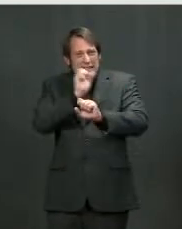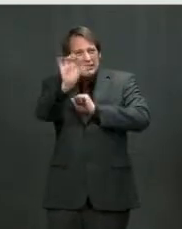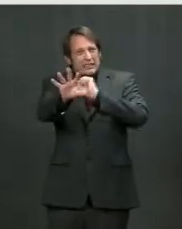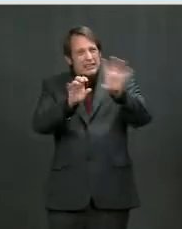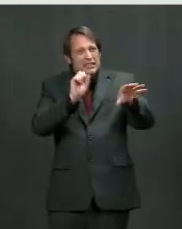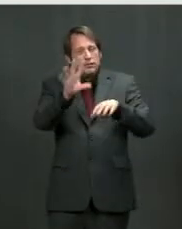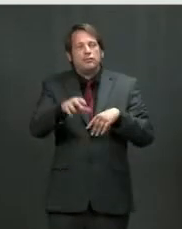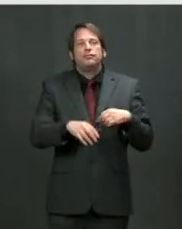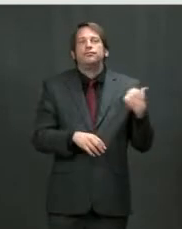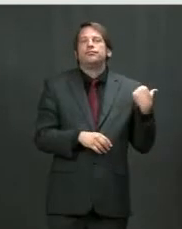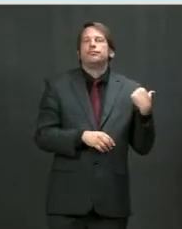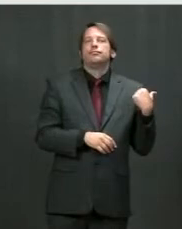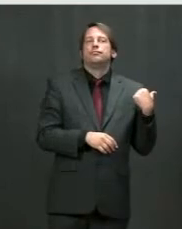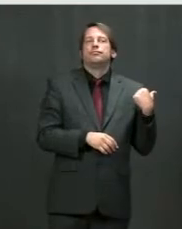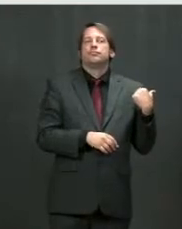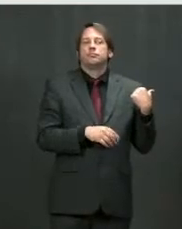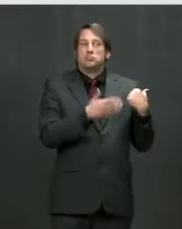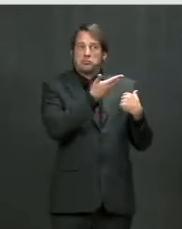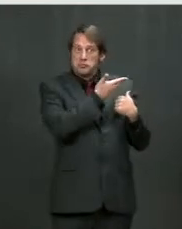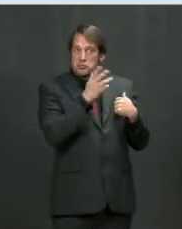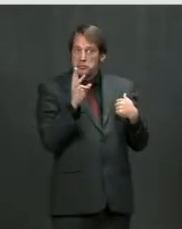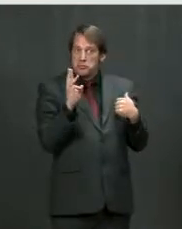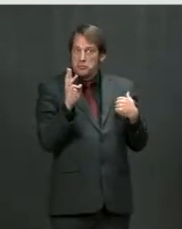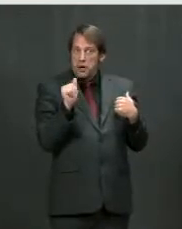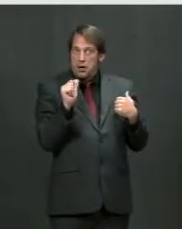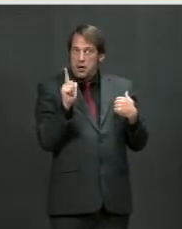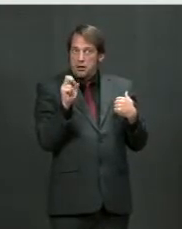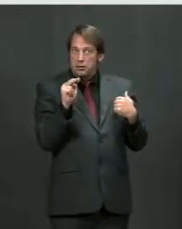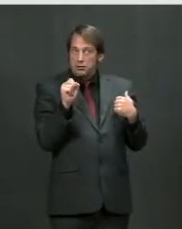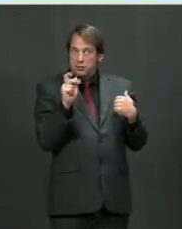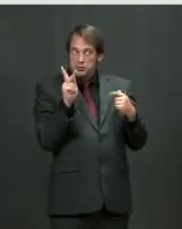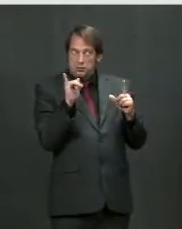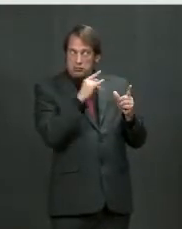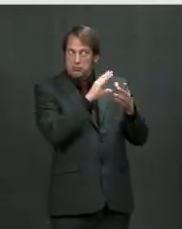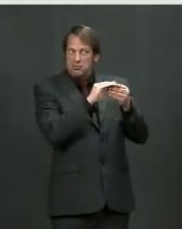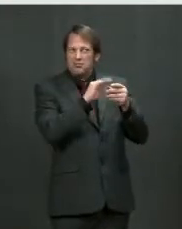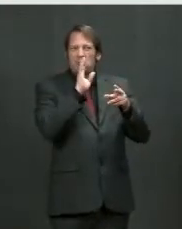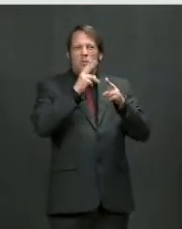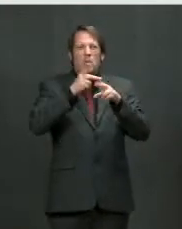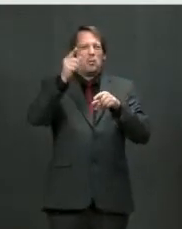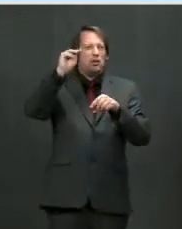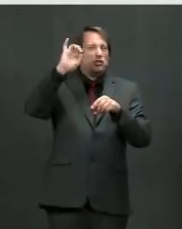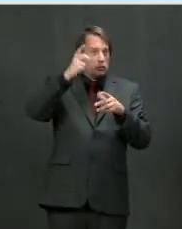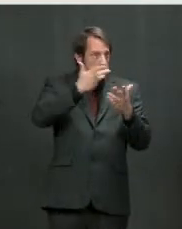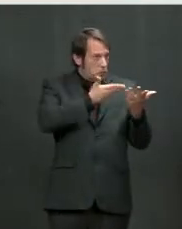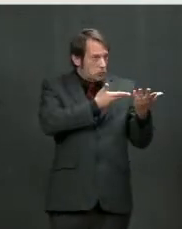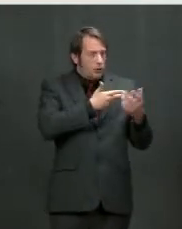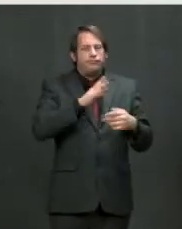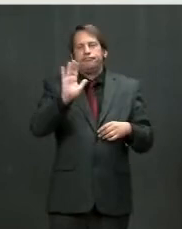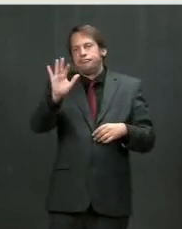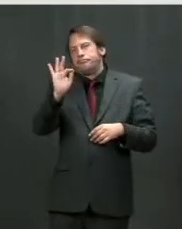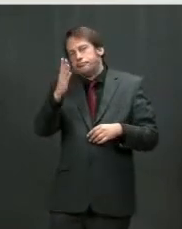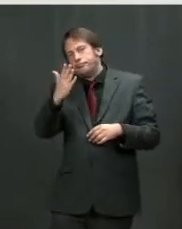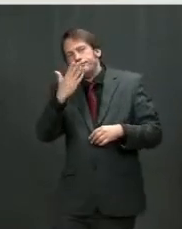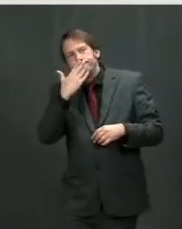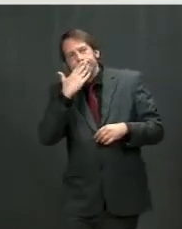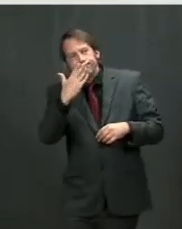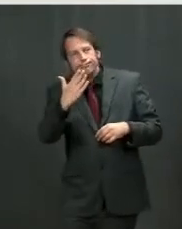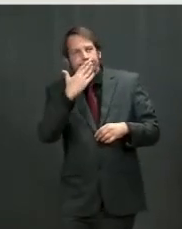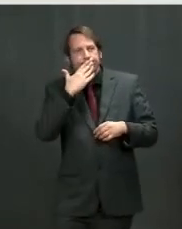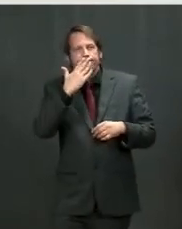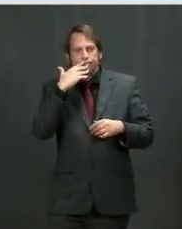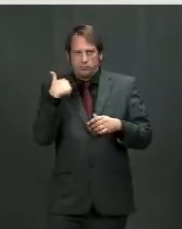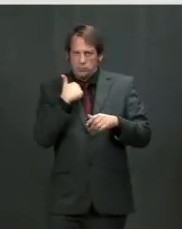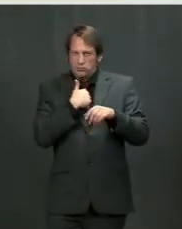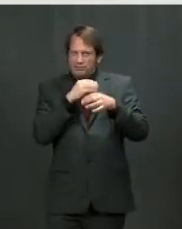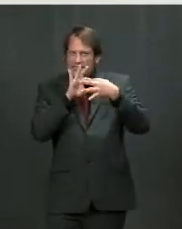since you've got a team on the ground there, maybe you can kick it off. Yeah, thank you so much for that question. We are working closely with the state of Michigan and the